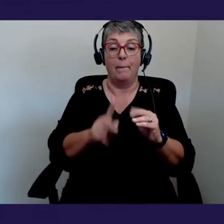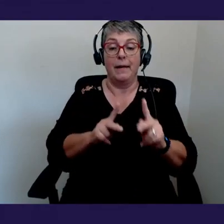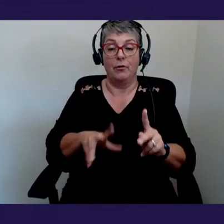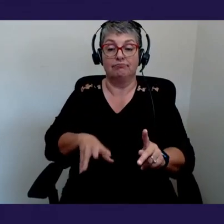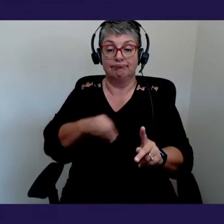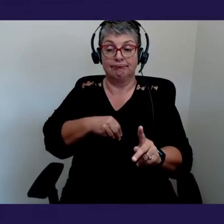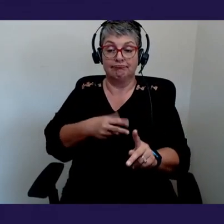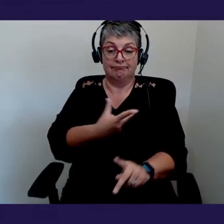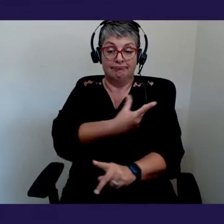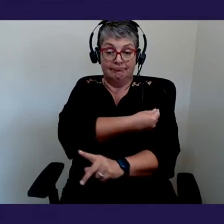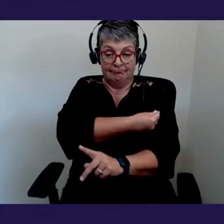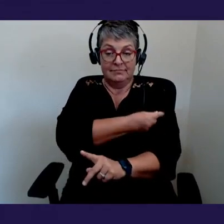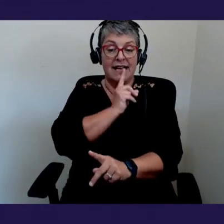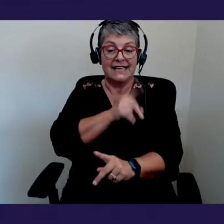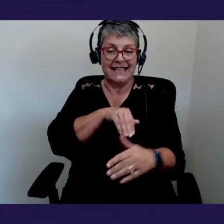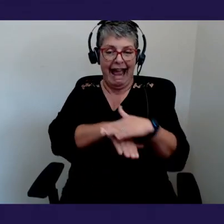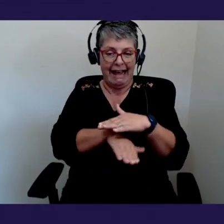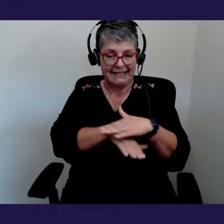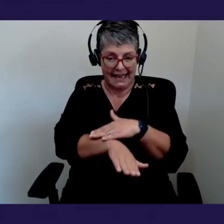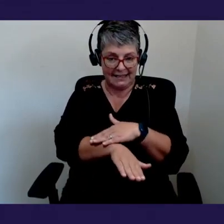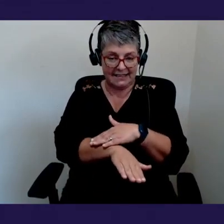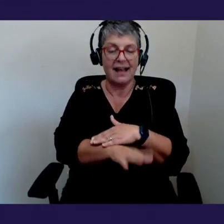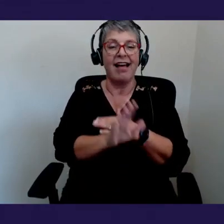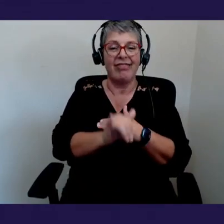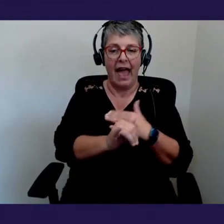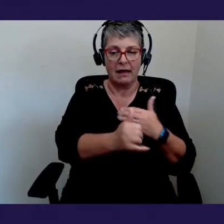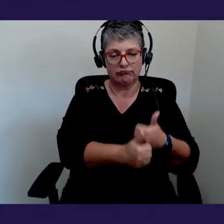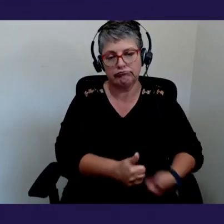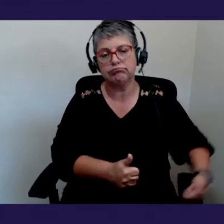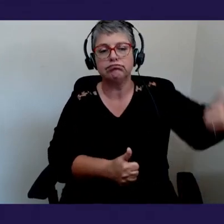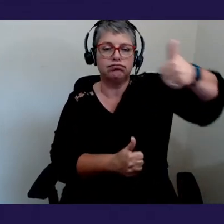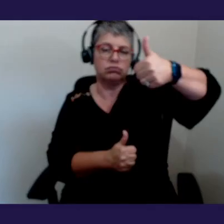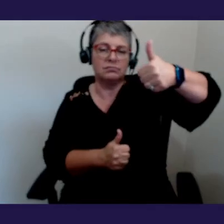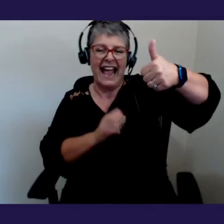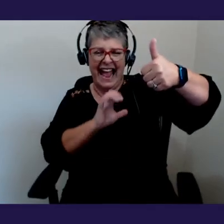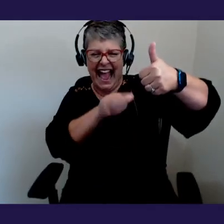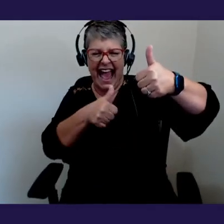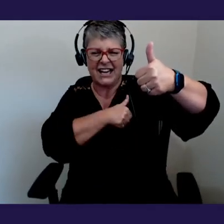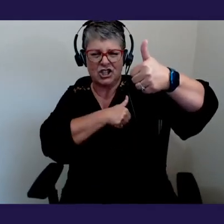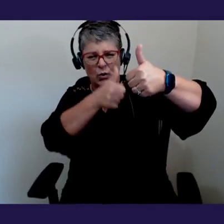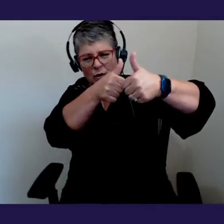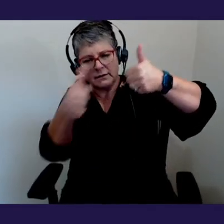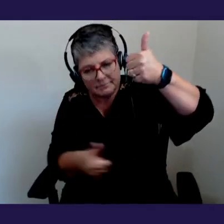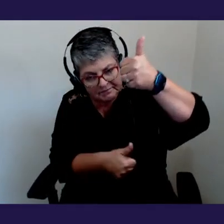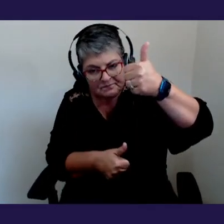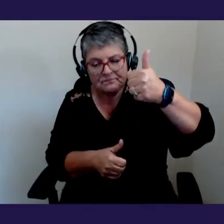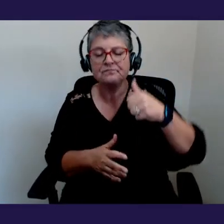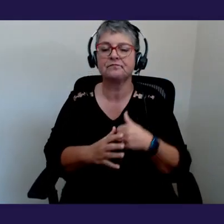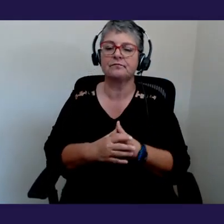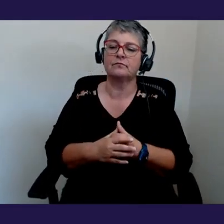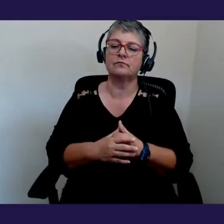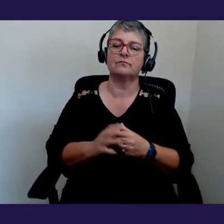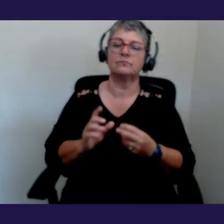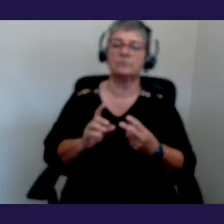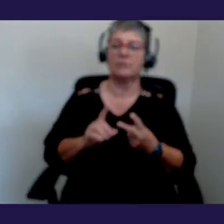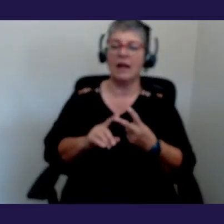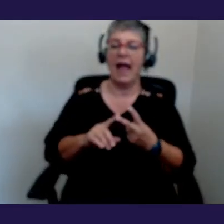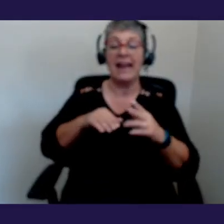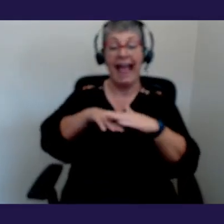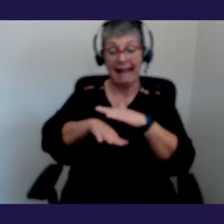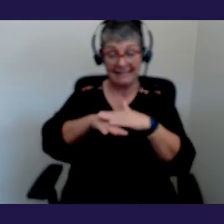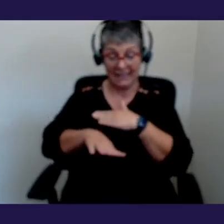more important than attitudes and hesitancy, and that access to vaccines matters more than any of those things.